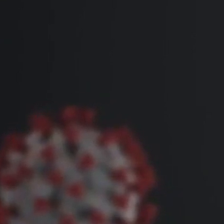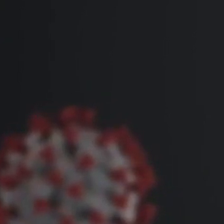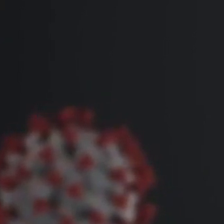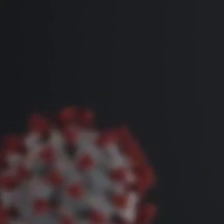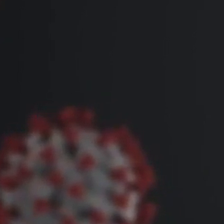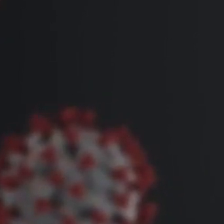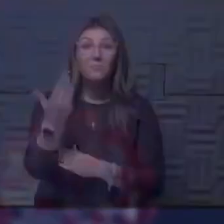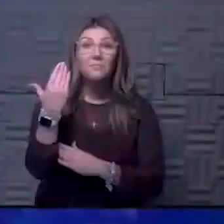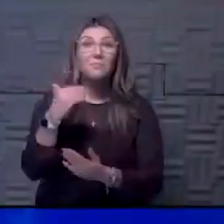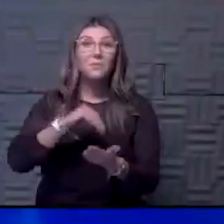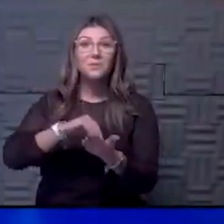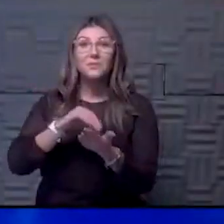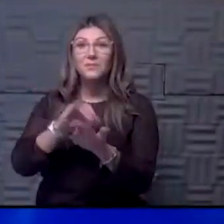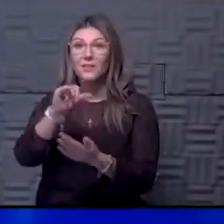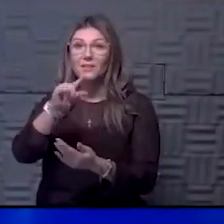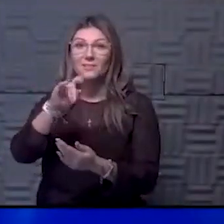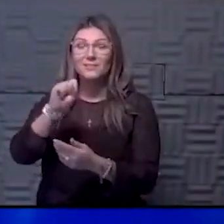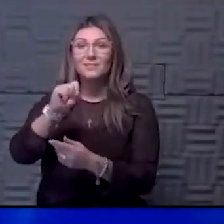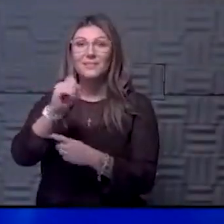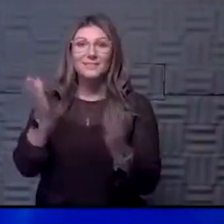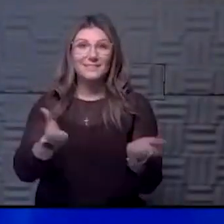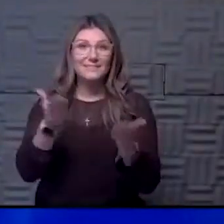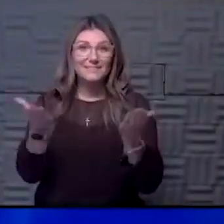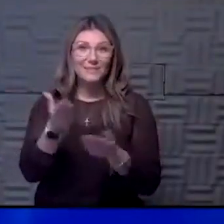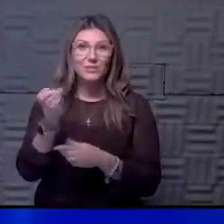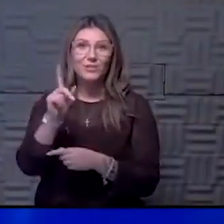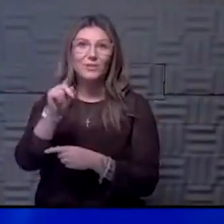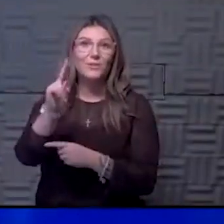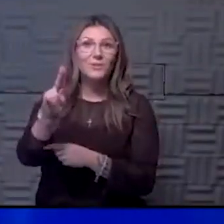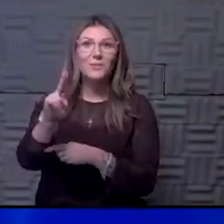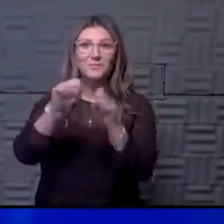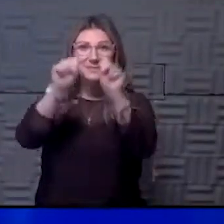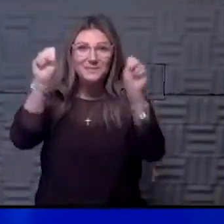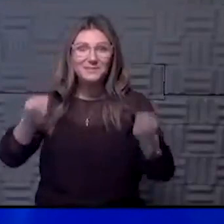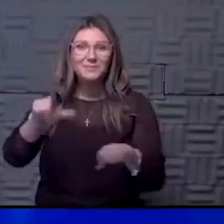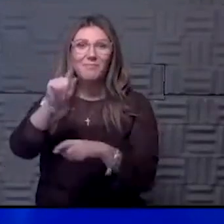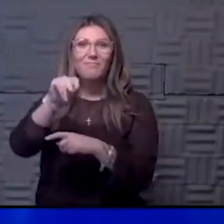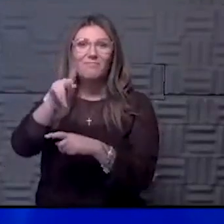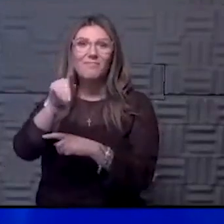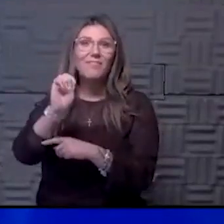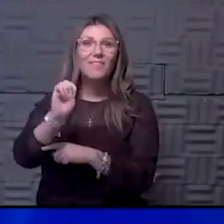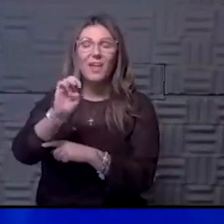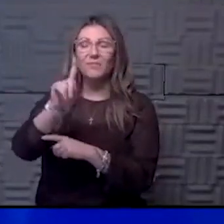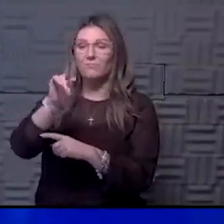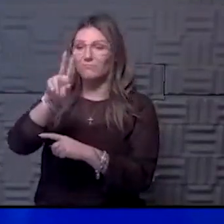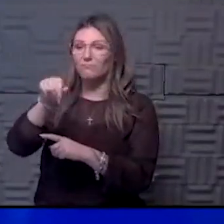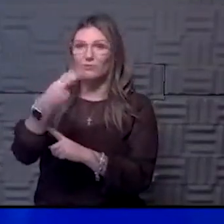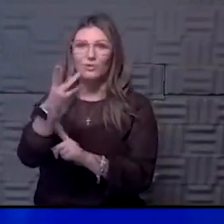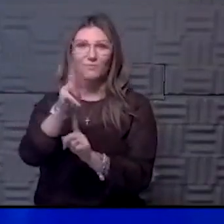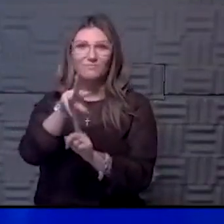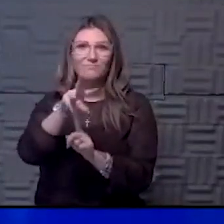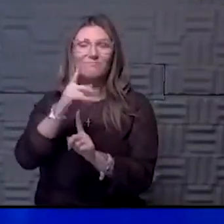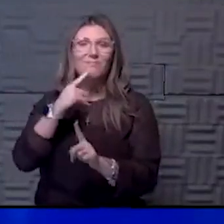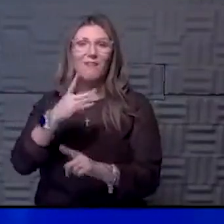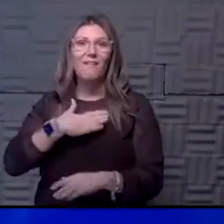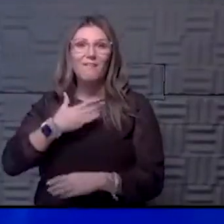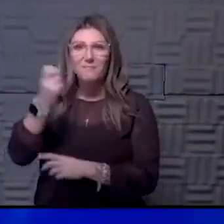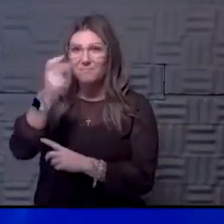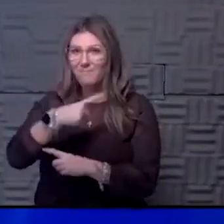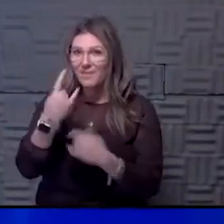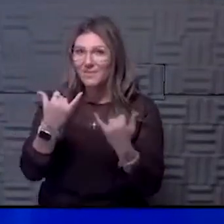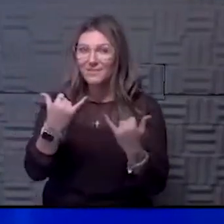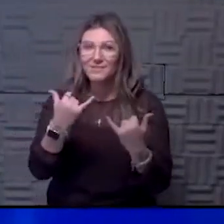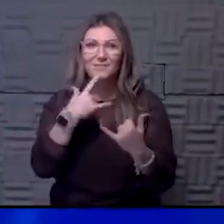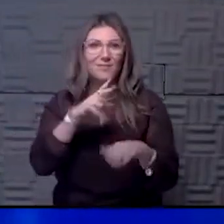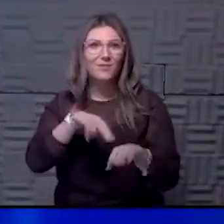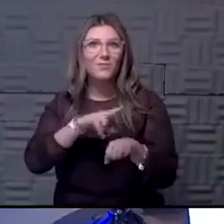Good morning. This is Steve Stites, Chief Medical Officer here at the University of Kansas Health System, broadcasting live with you from the Dulles Simons Family Studio. Delighted to be back with you today. Of